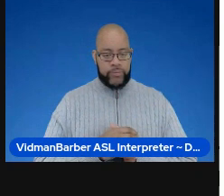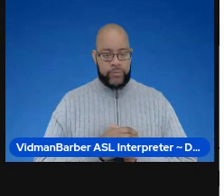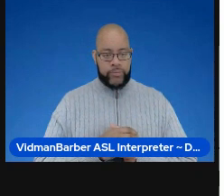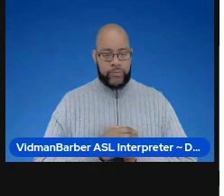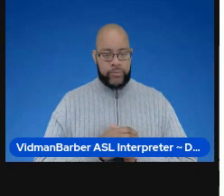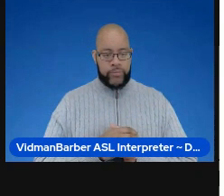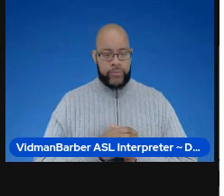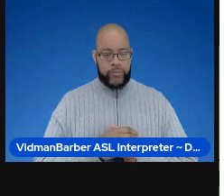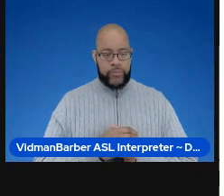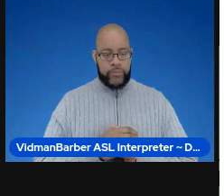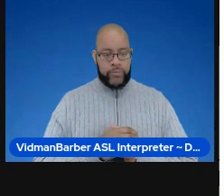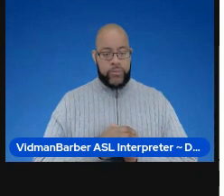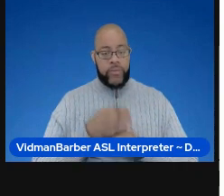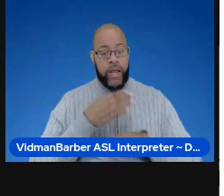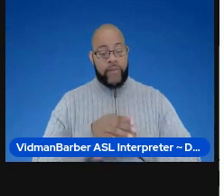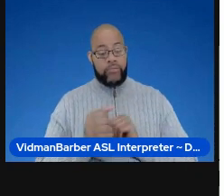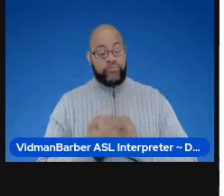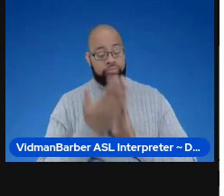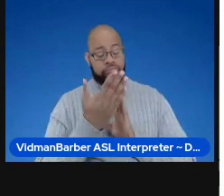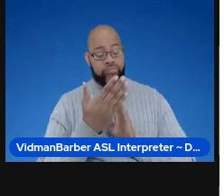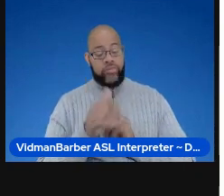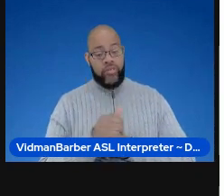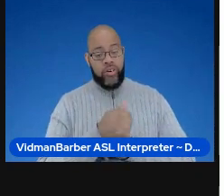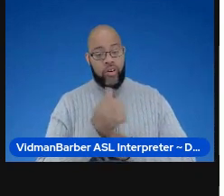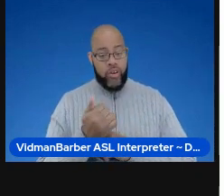after encountering another